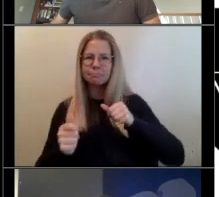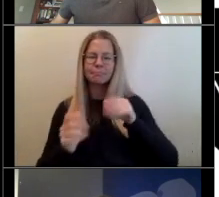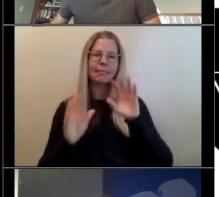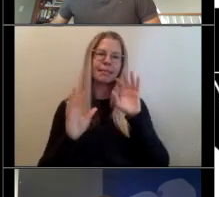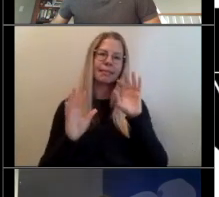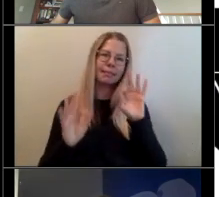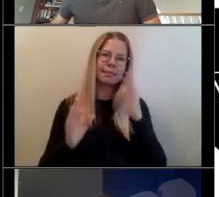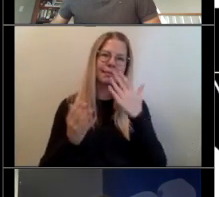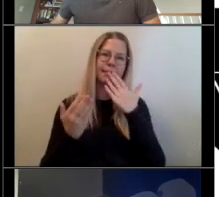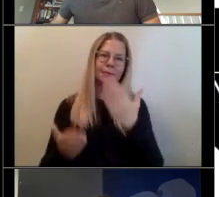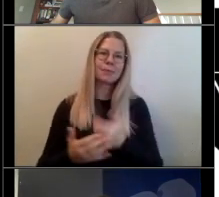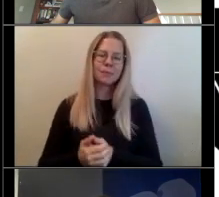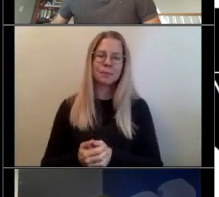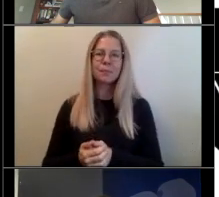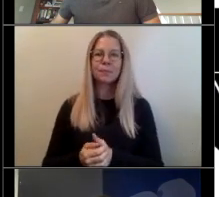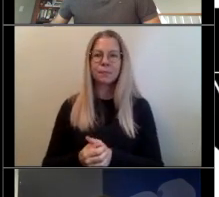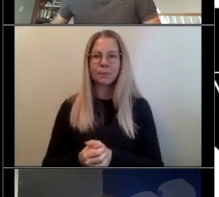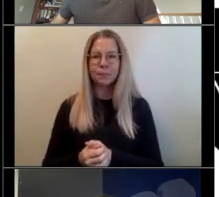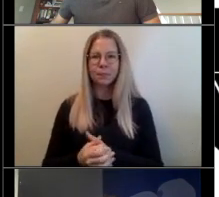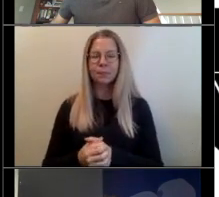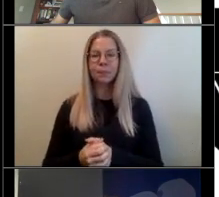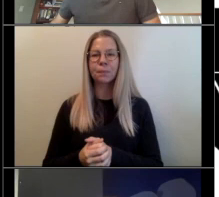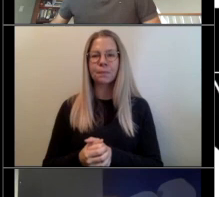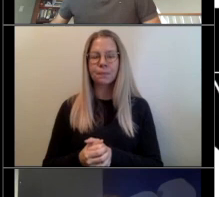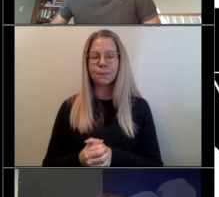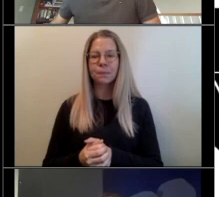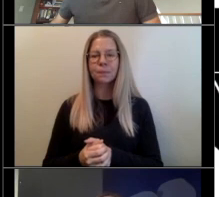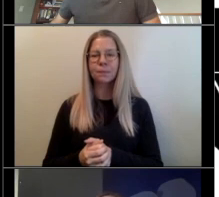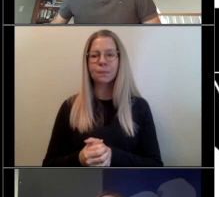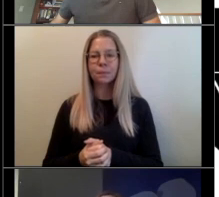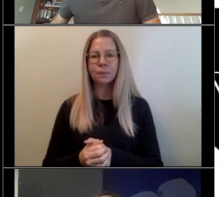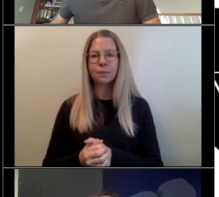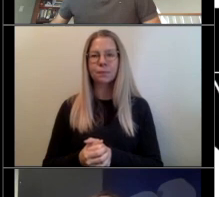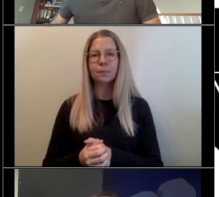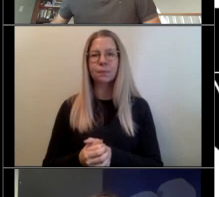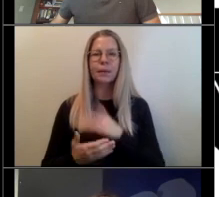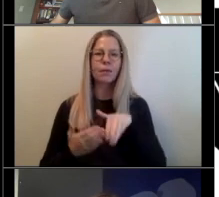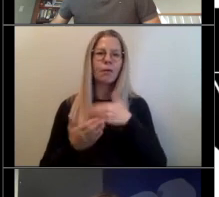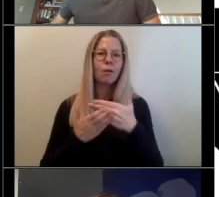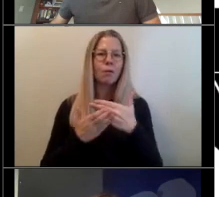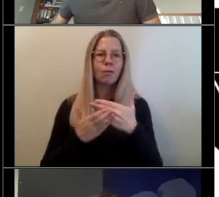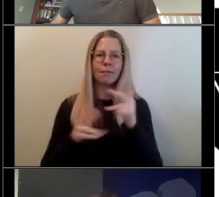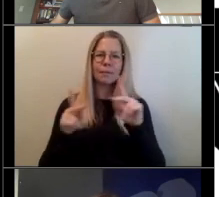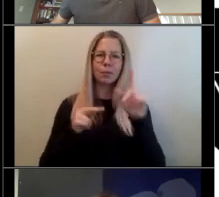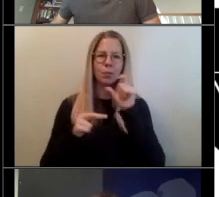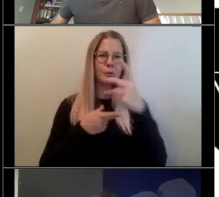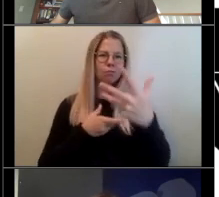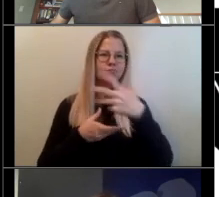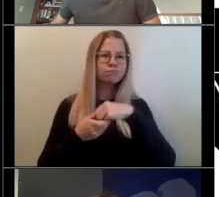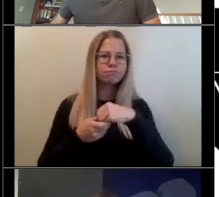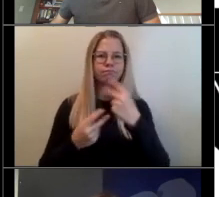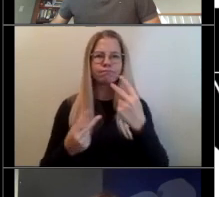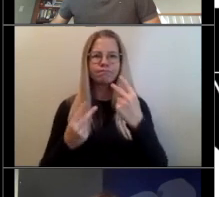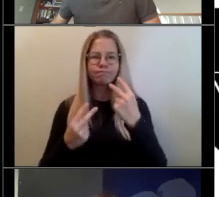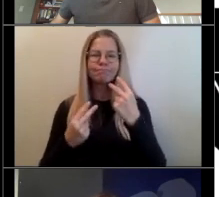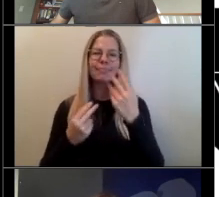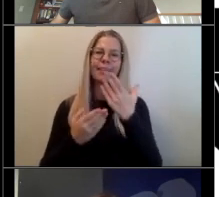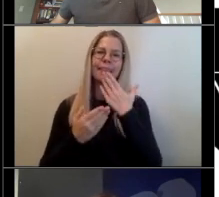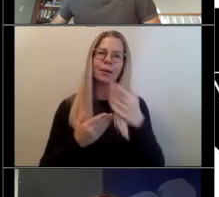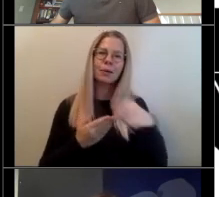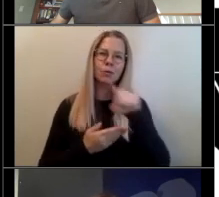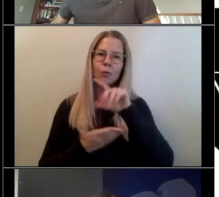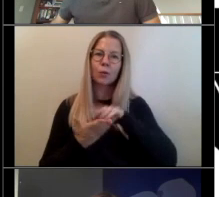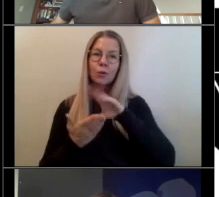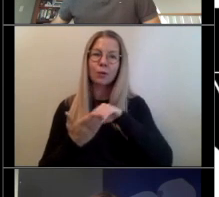necessary. So thank you very much for that. And all of our participants for learning this new way to come